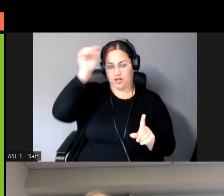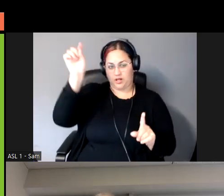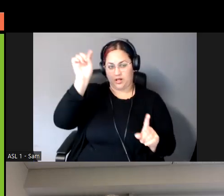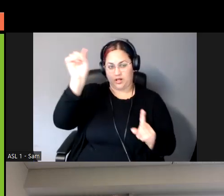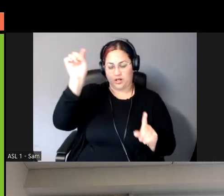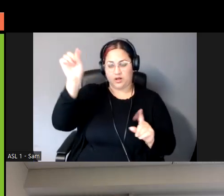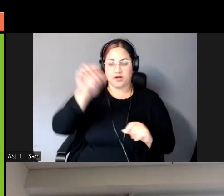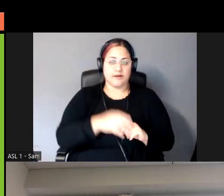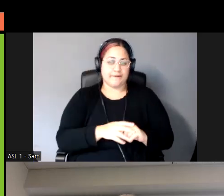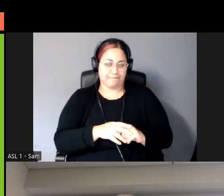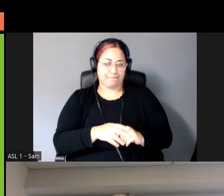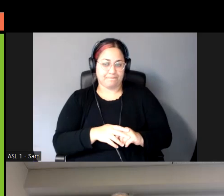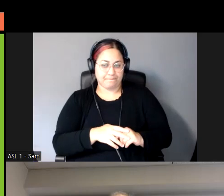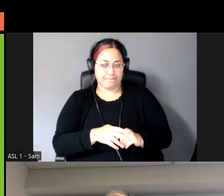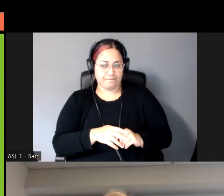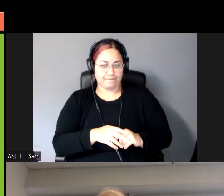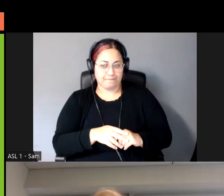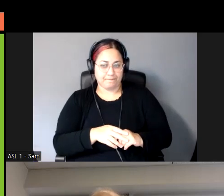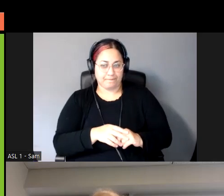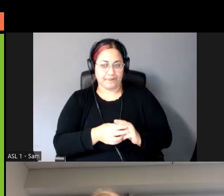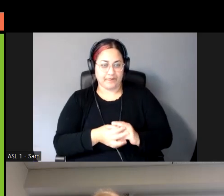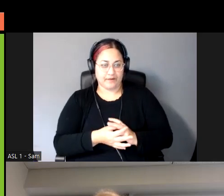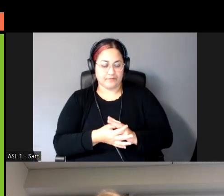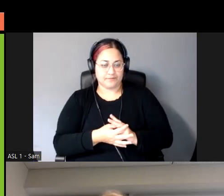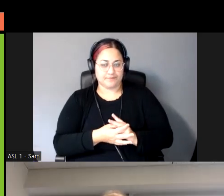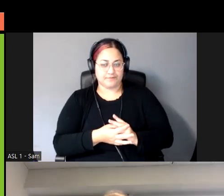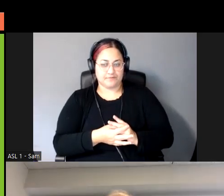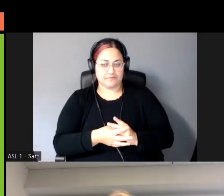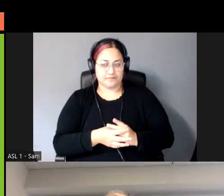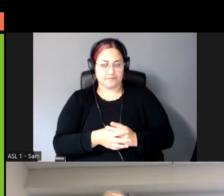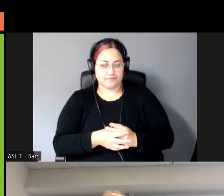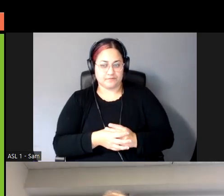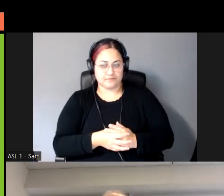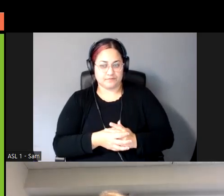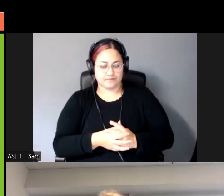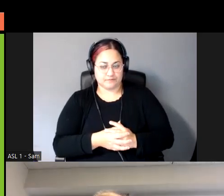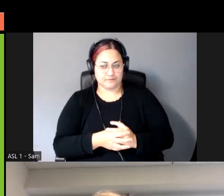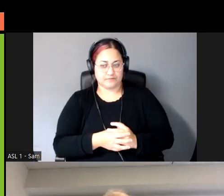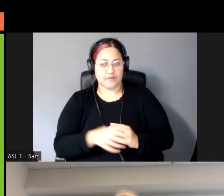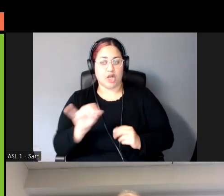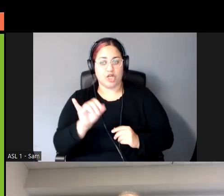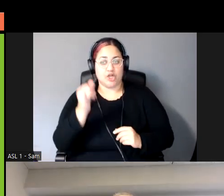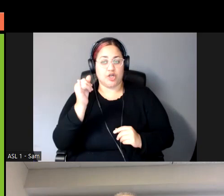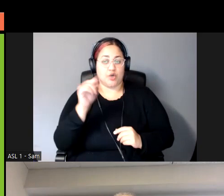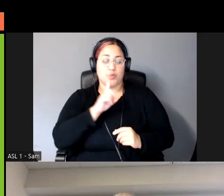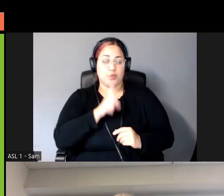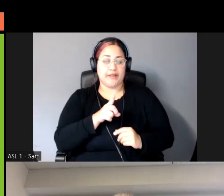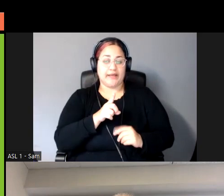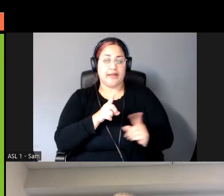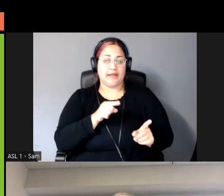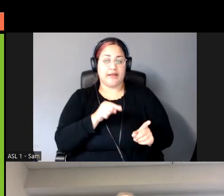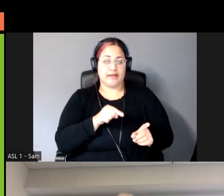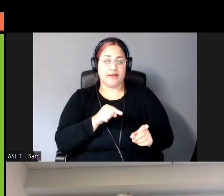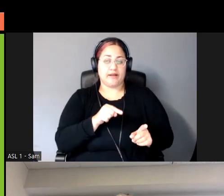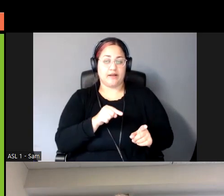law versus married really shouldn't make a difference to the test of where a child should live or who should get to see the